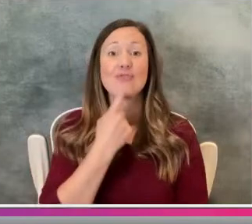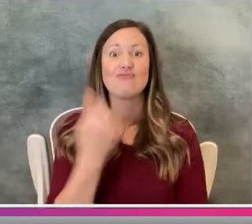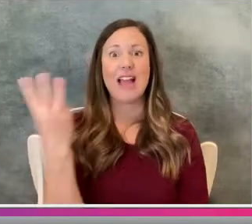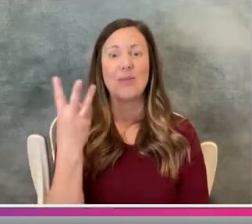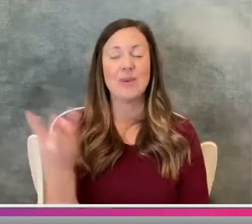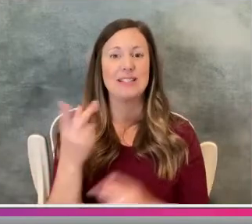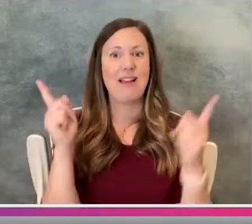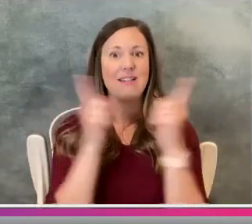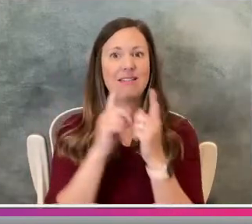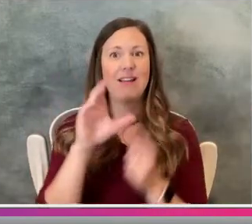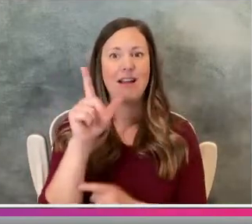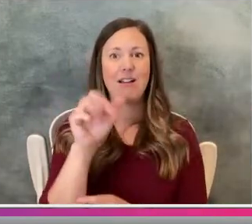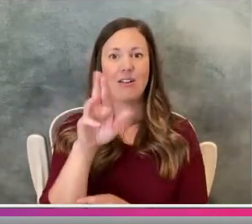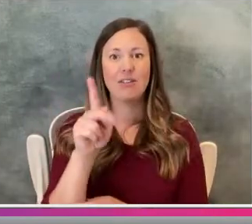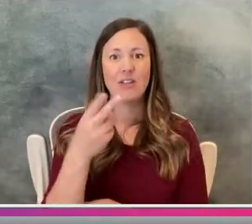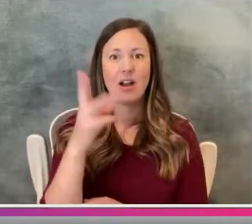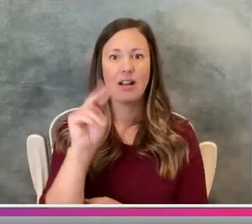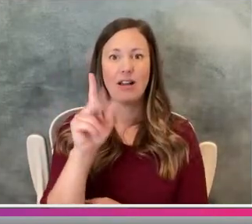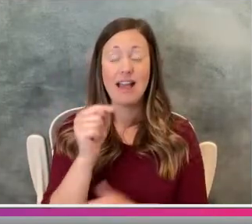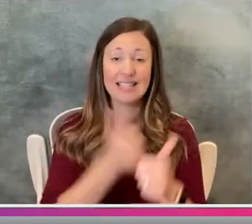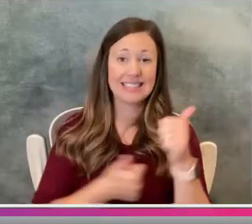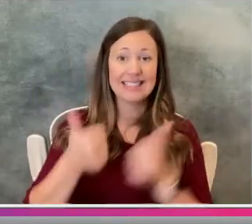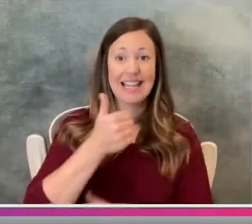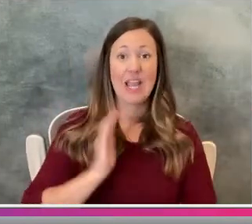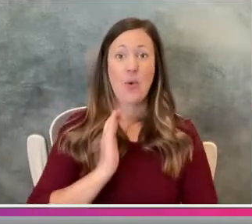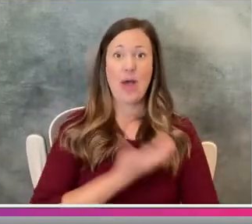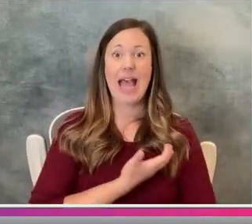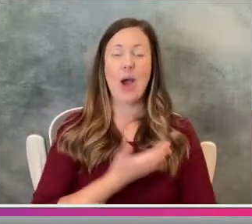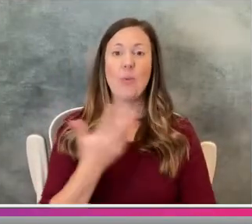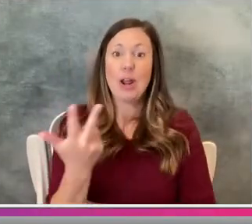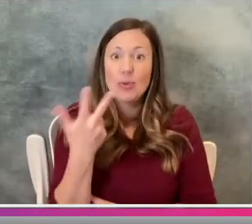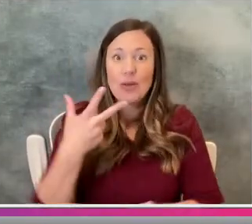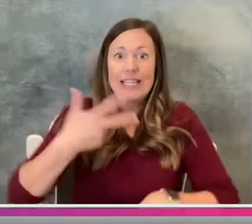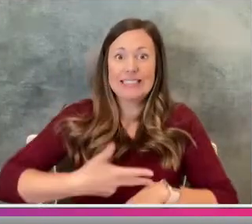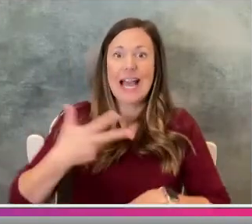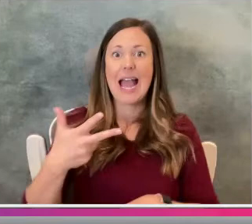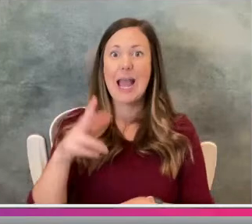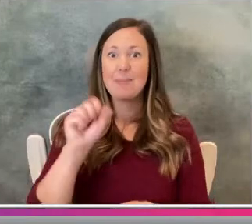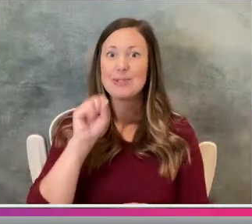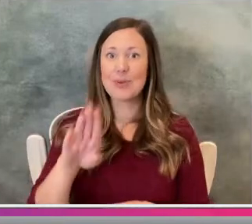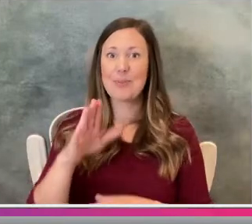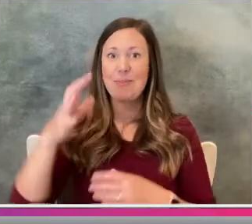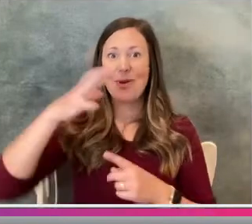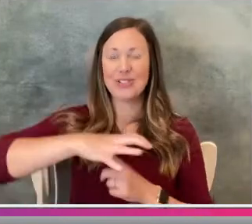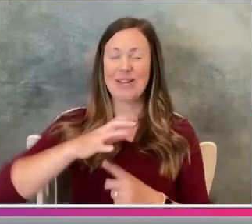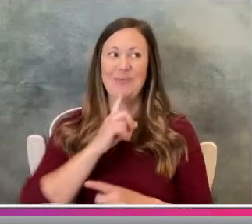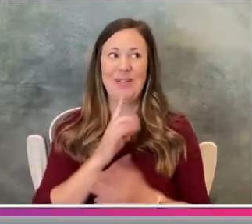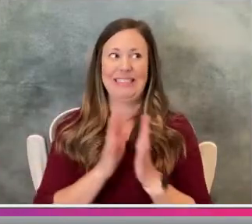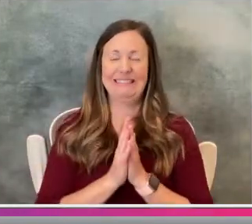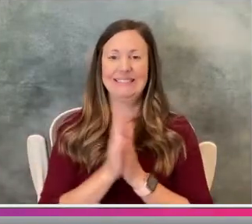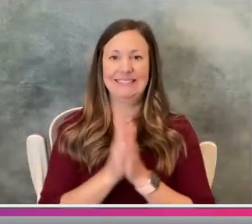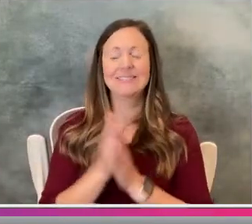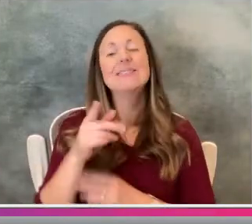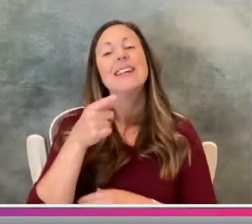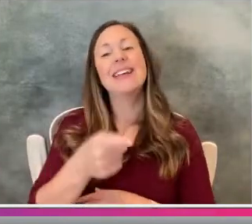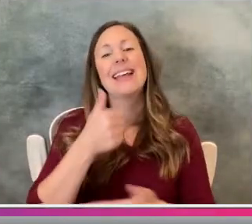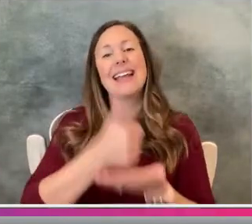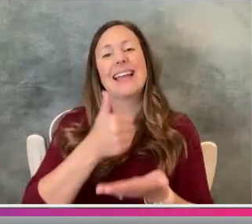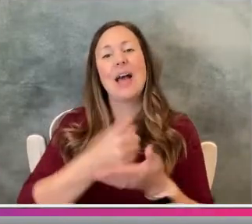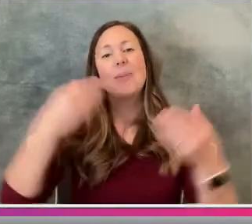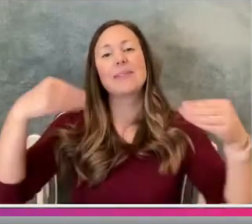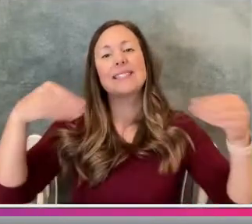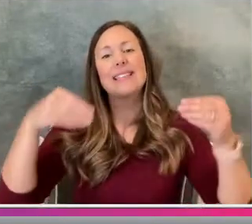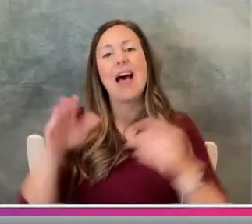CEO of our 3-time Super Bowl champs. That feels so good to say it, as he helped sell special commemorative flags that benefit the